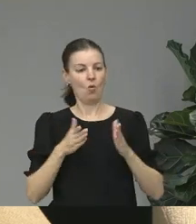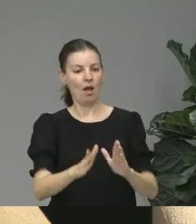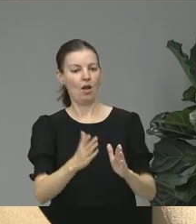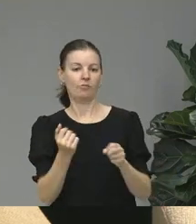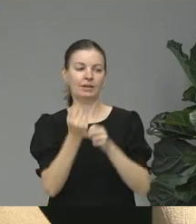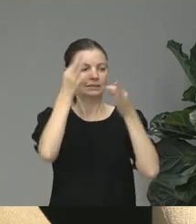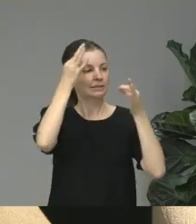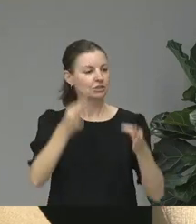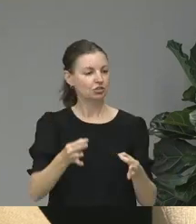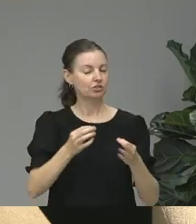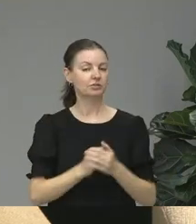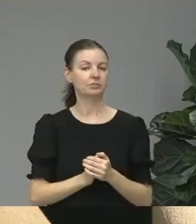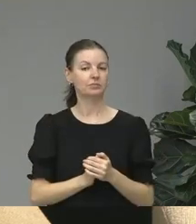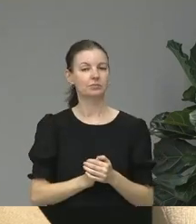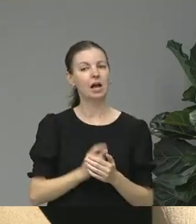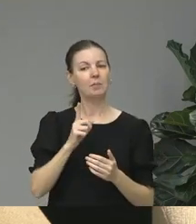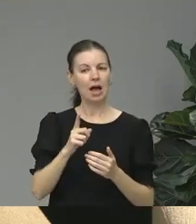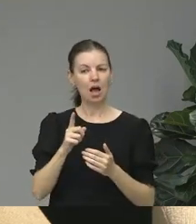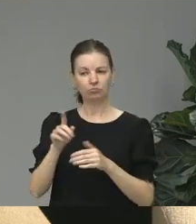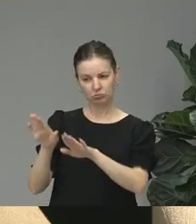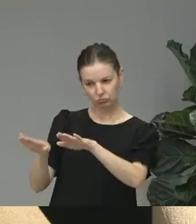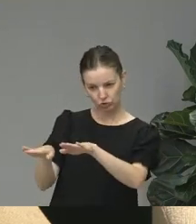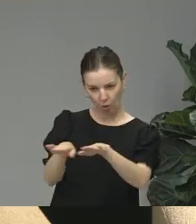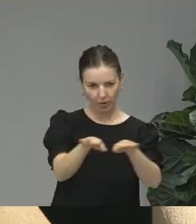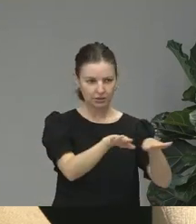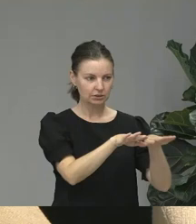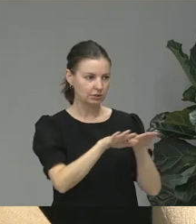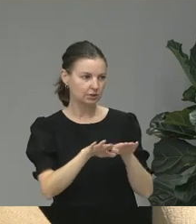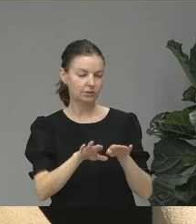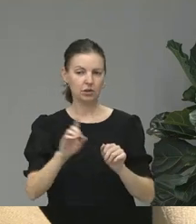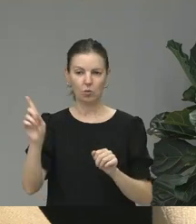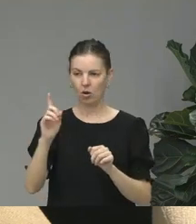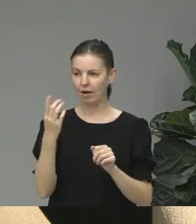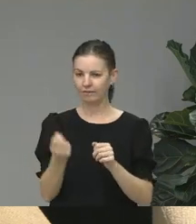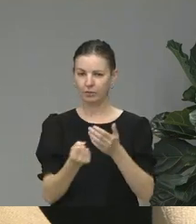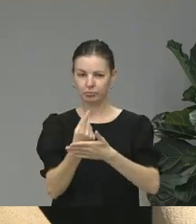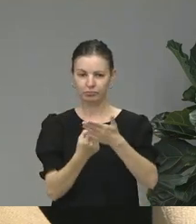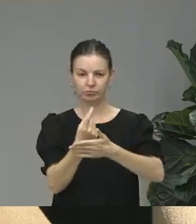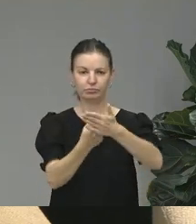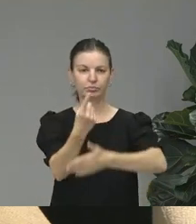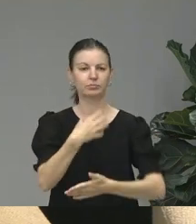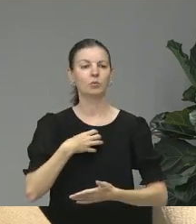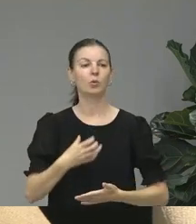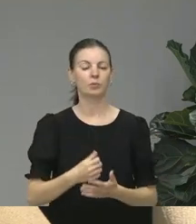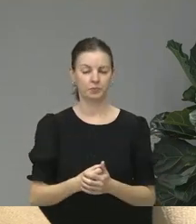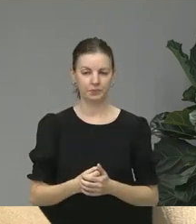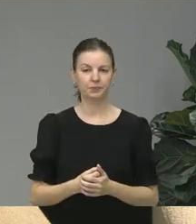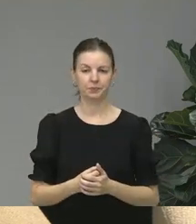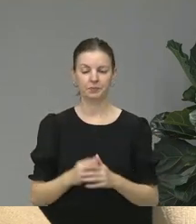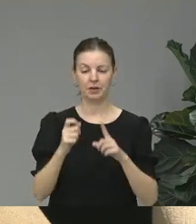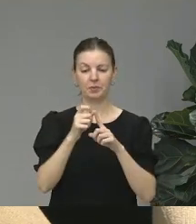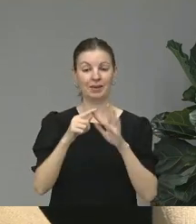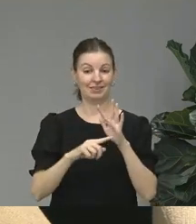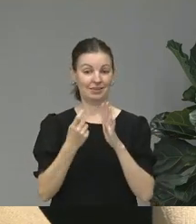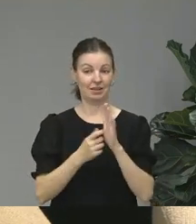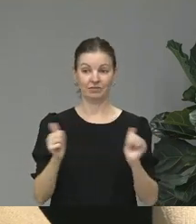makers. But we do see that the common elements that are becoming more and more apparent is that, as Peter mentioned,